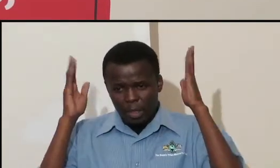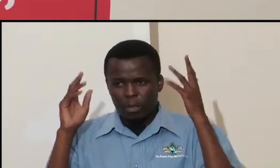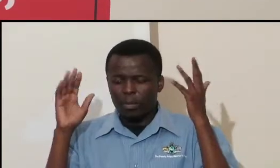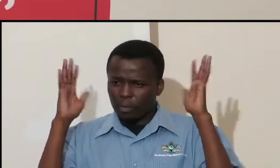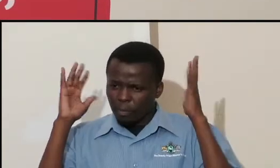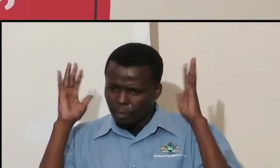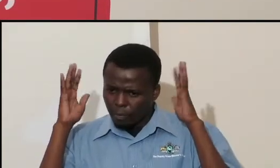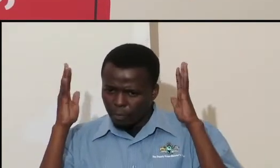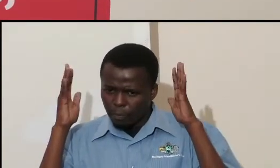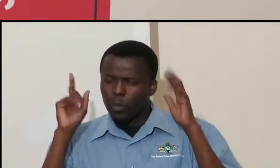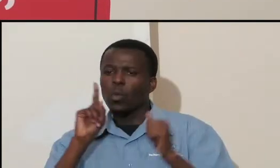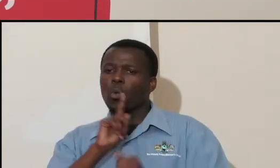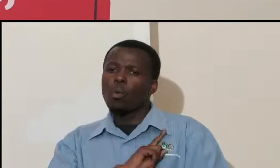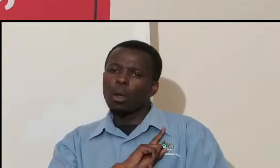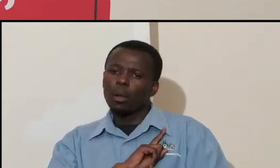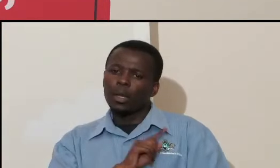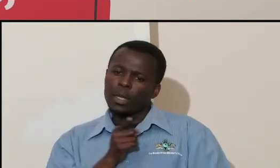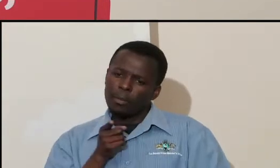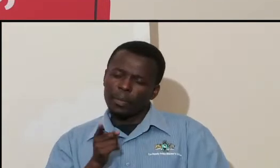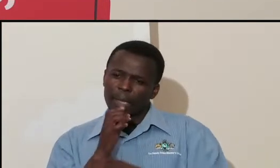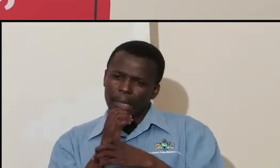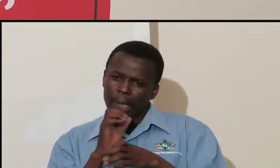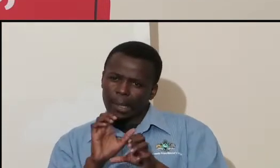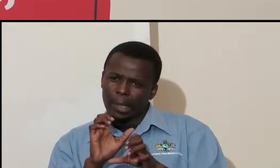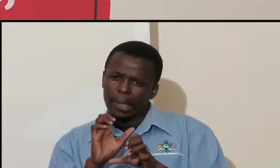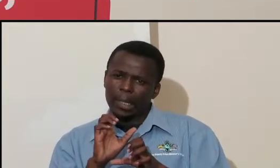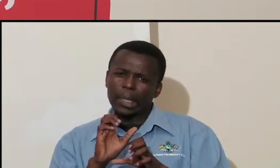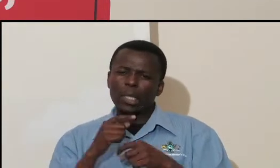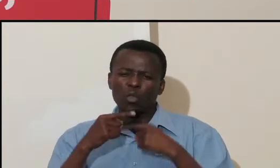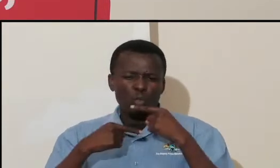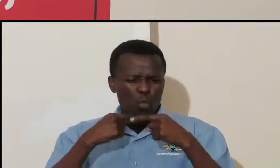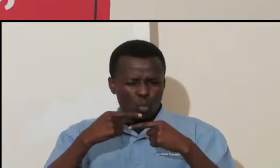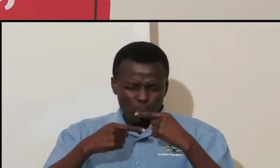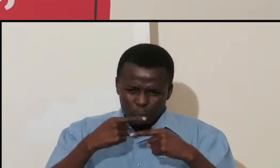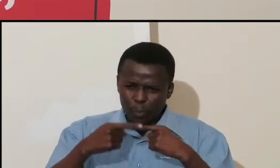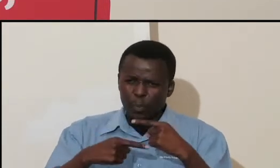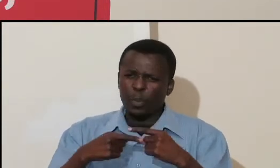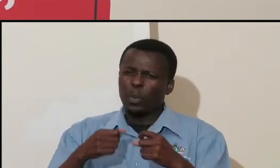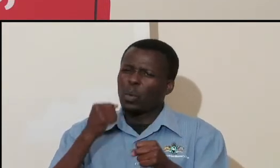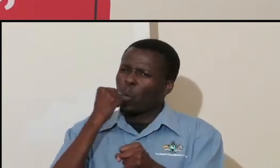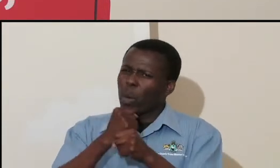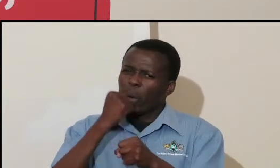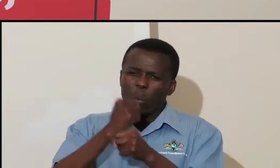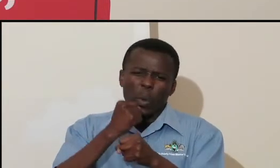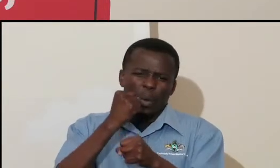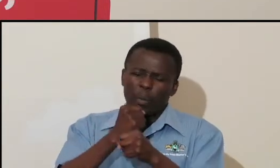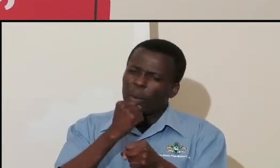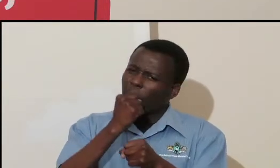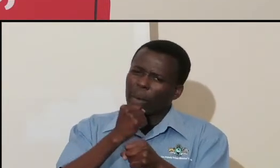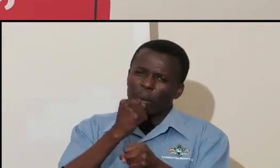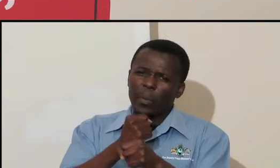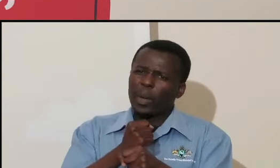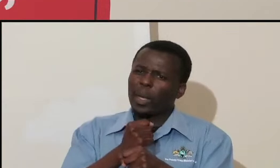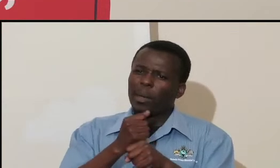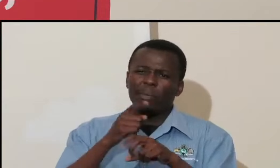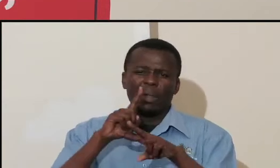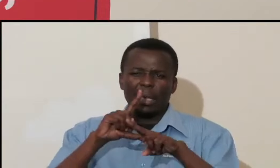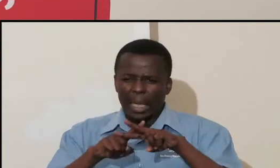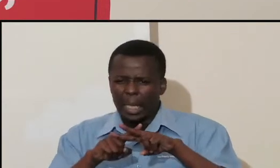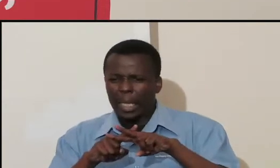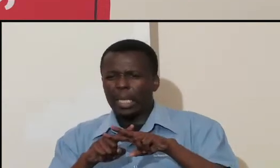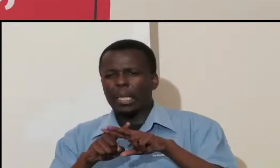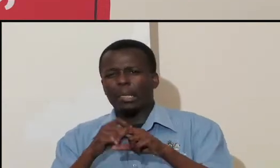the resilience in moving with the HIV response. You've heard for yourself, many speakers before